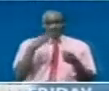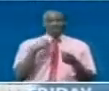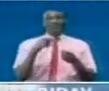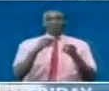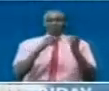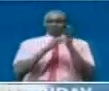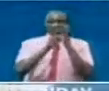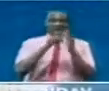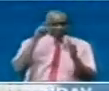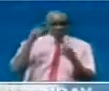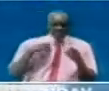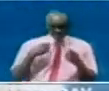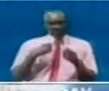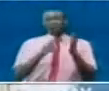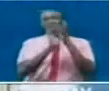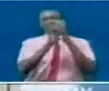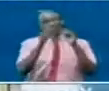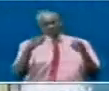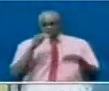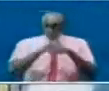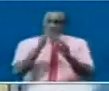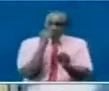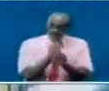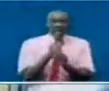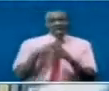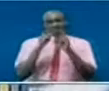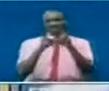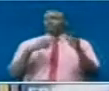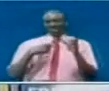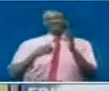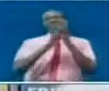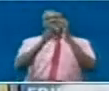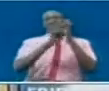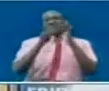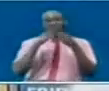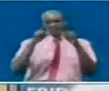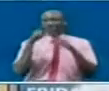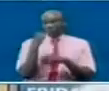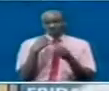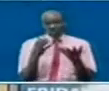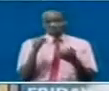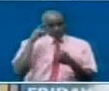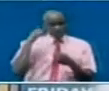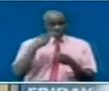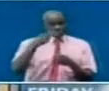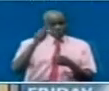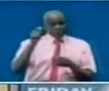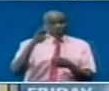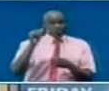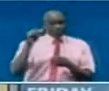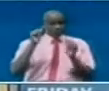popularity and more about an academy that recognizes good work and awards it, because that's how you build an industry. Do you think we'll ever get to Hollywood status,